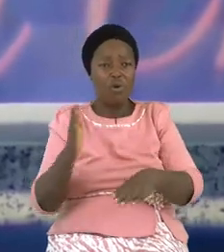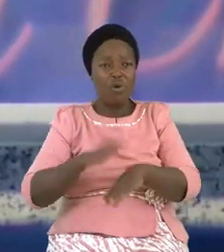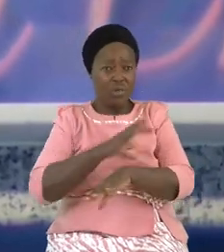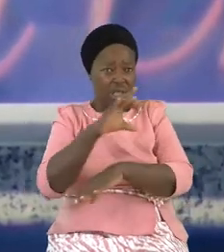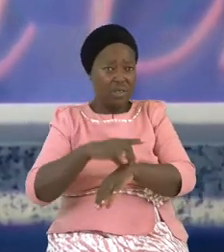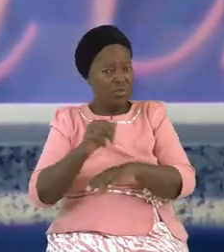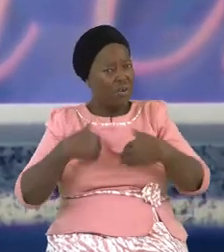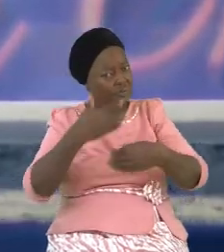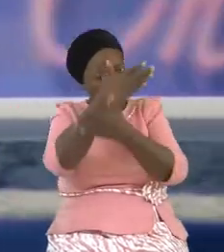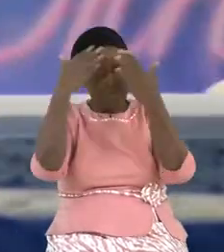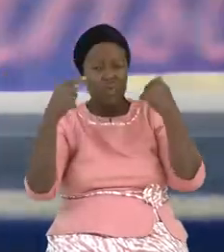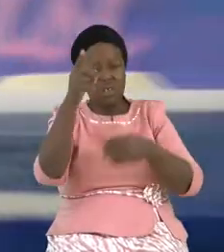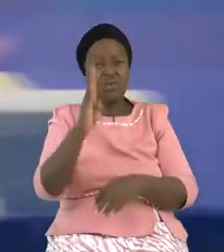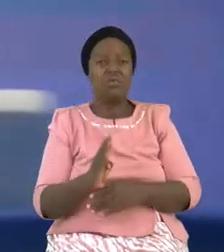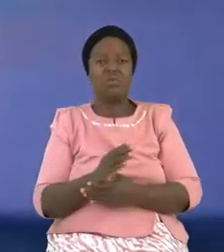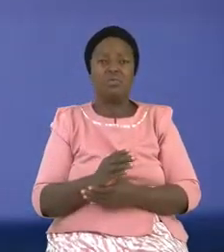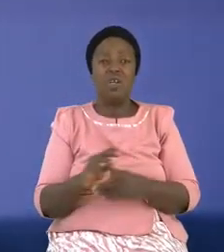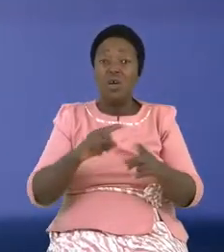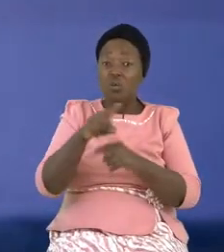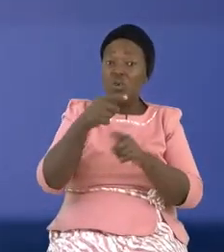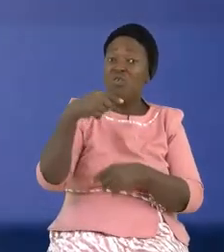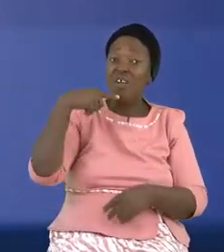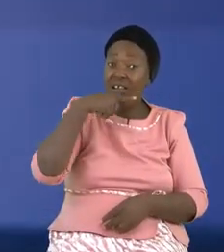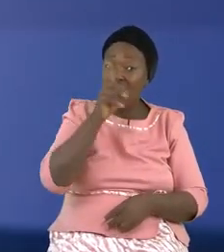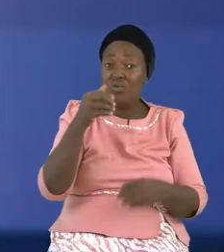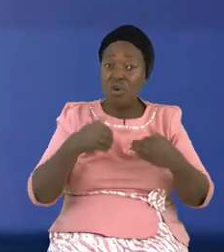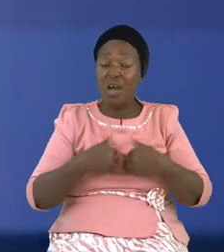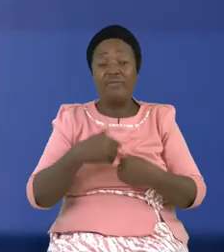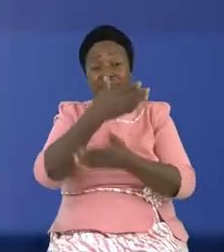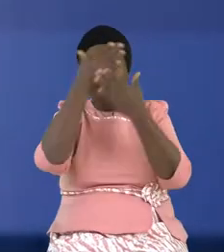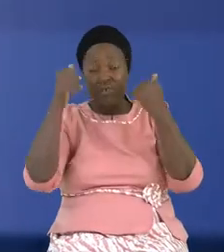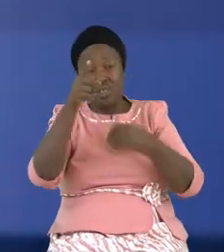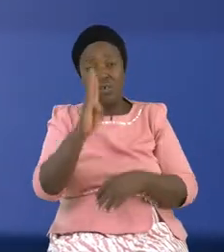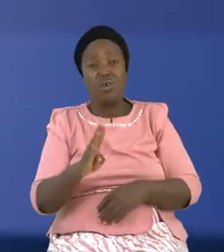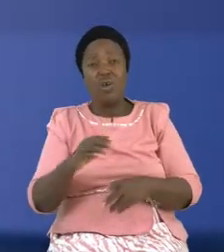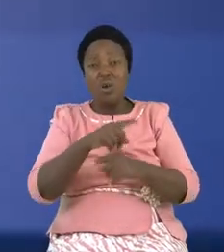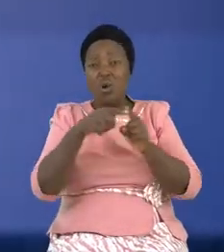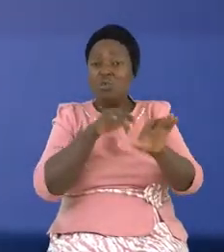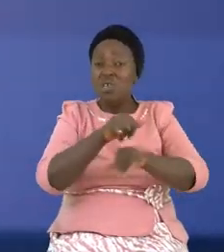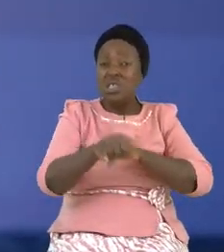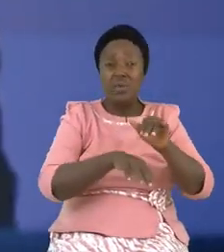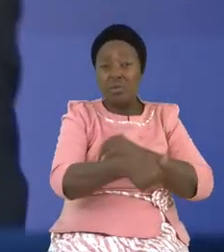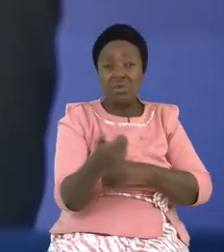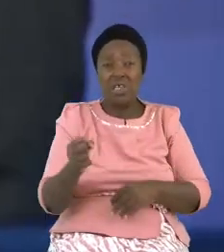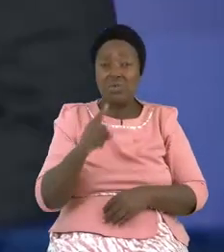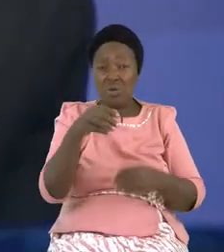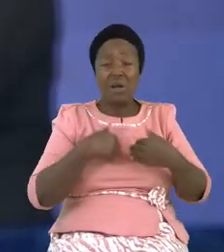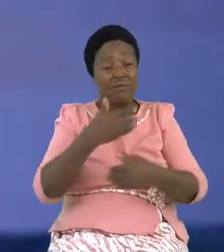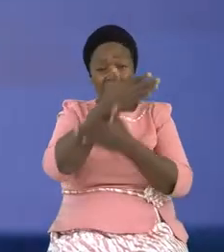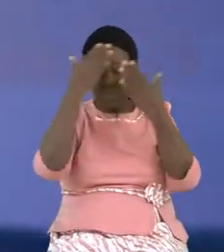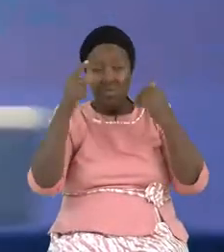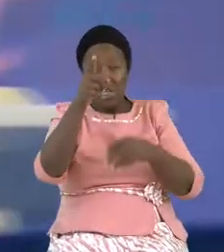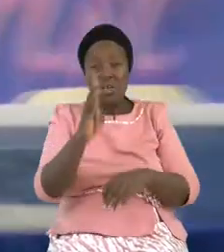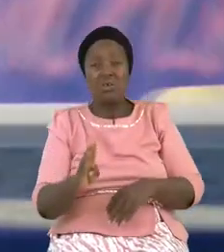God. When you lie, you have forgotten God. When you deceive others, you forget God. When you